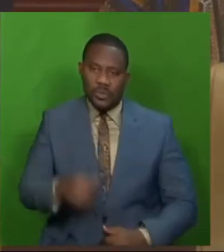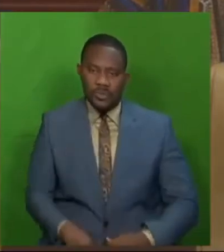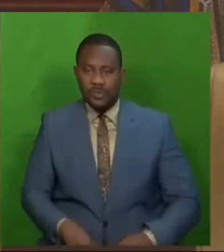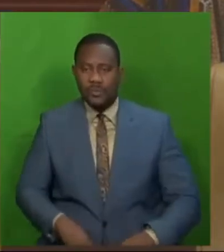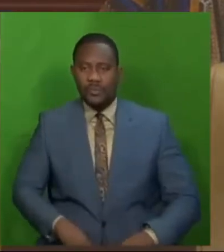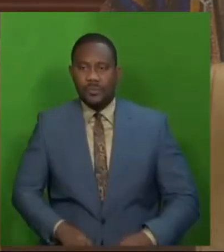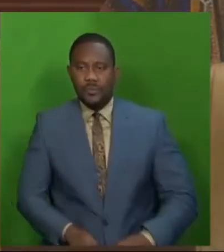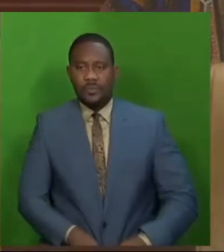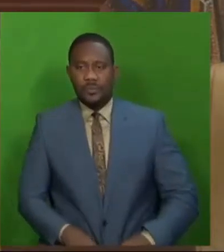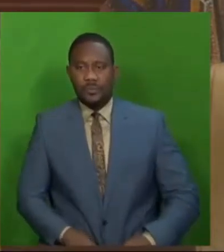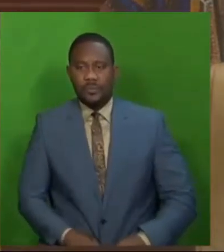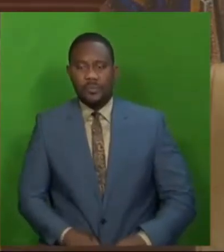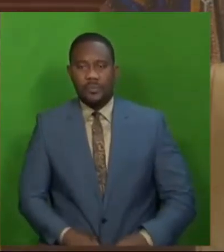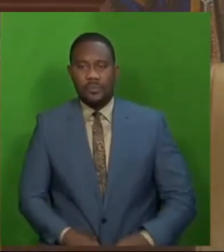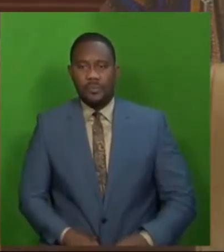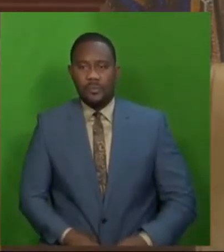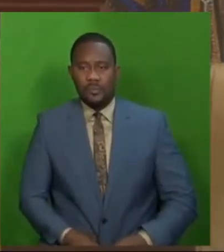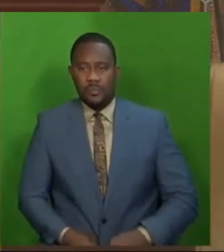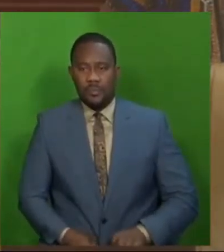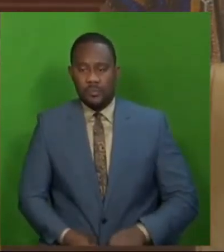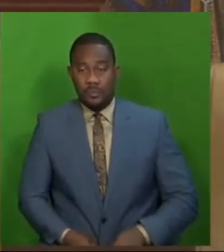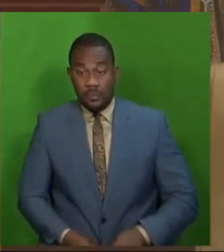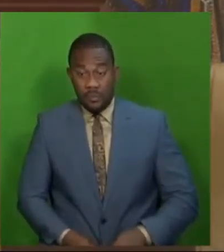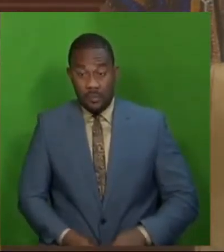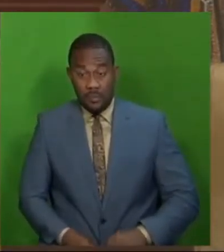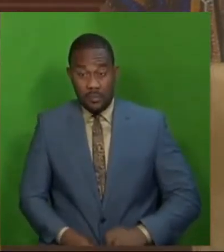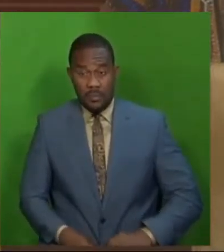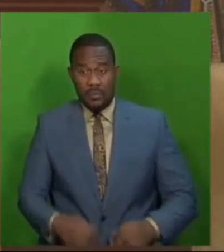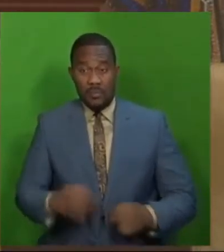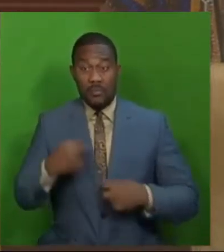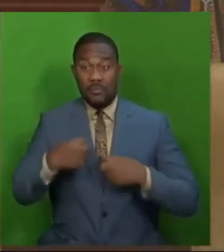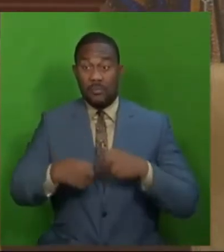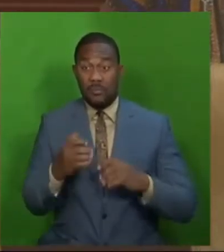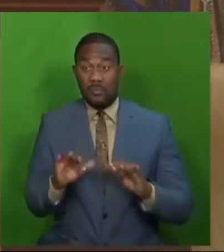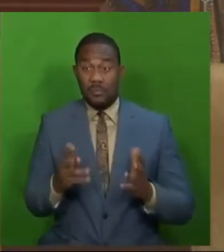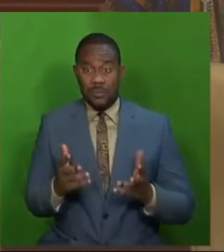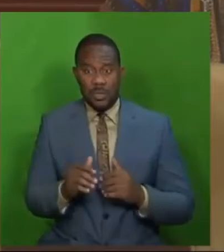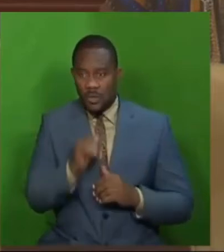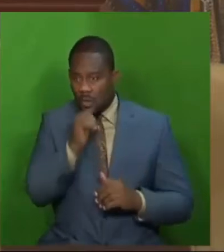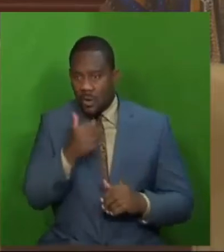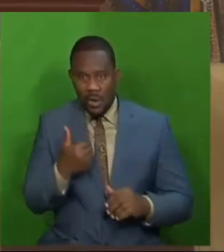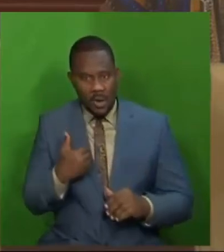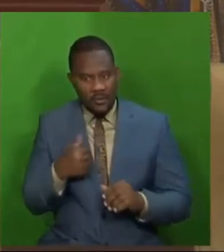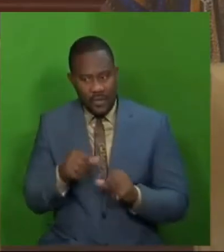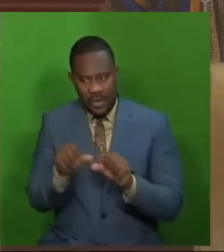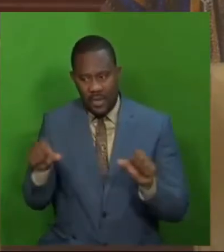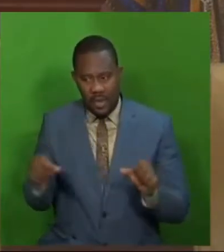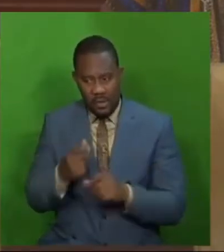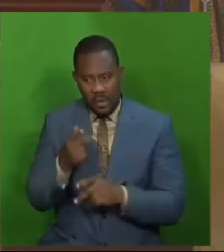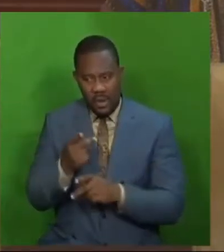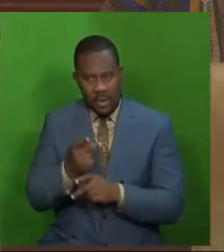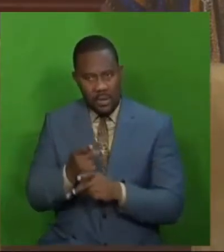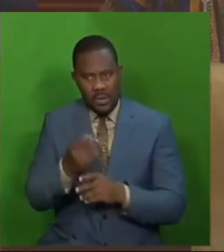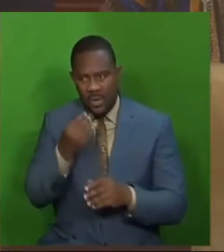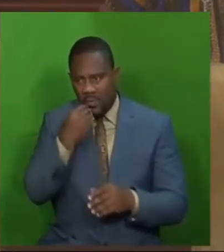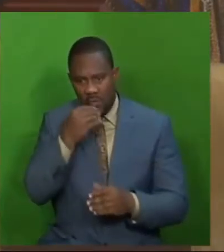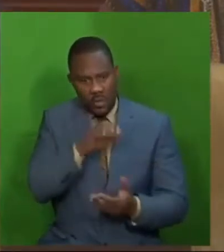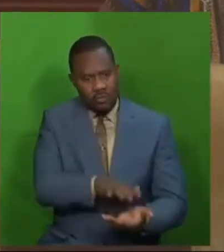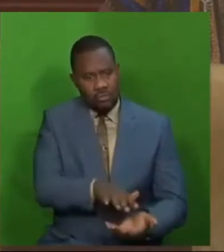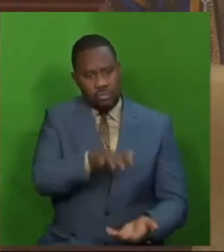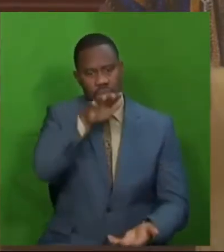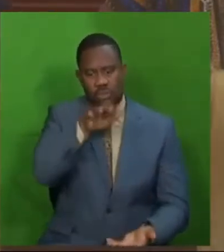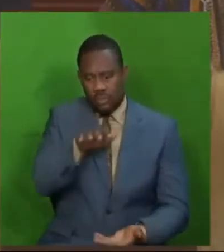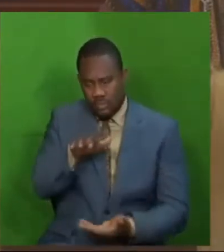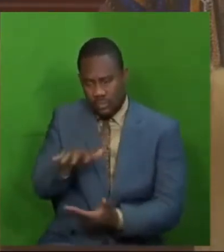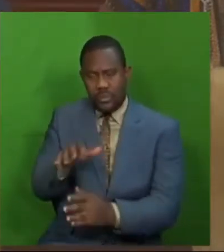During the peak season, the problem we have in Ghana is that we do not have storage facilities. And so when we produce them in abundance,